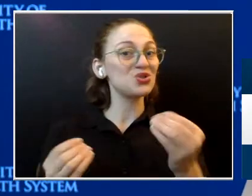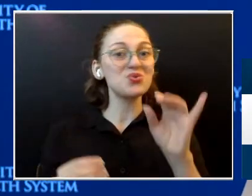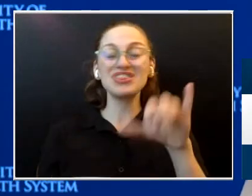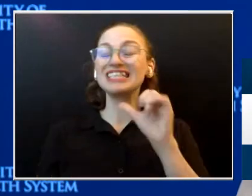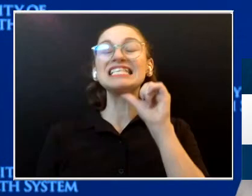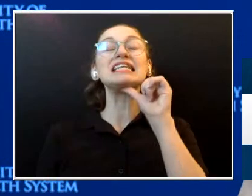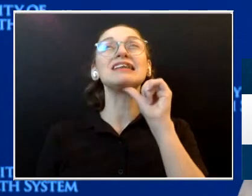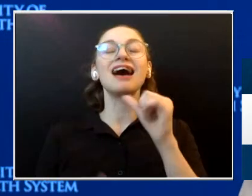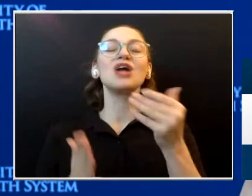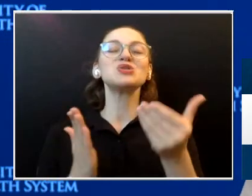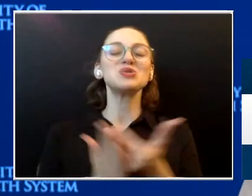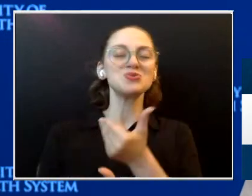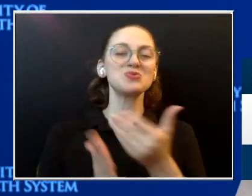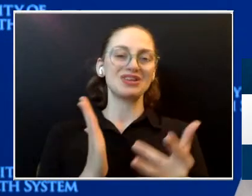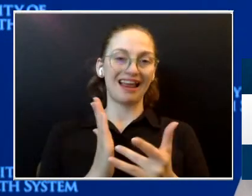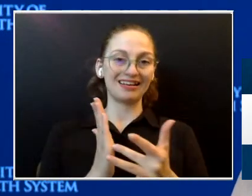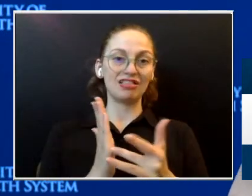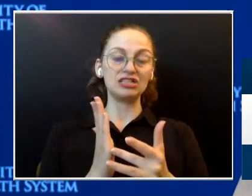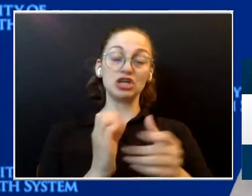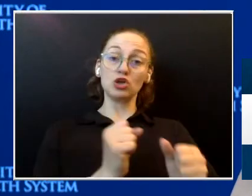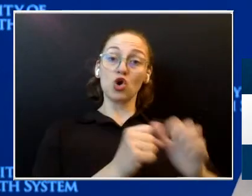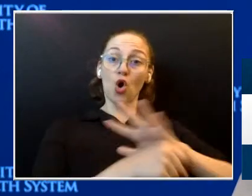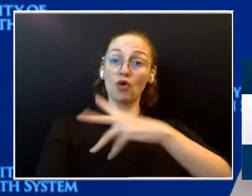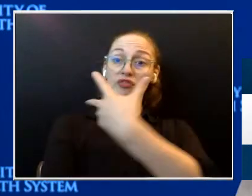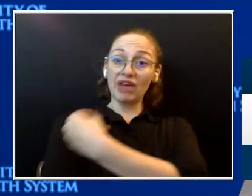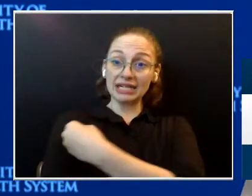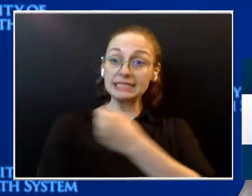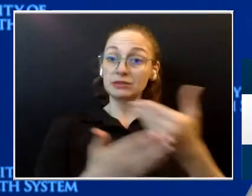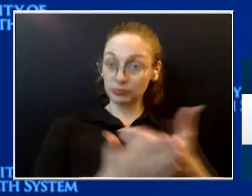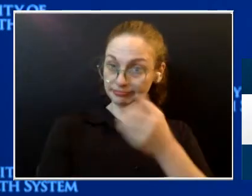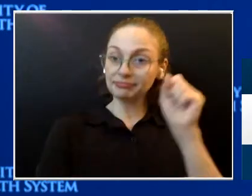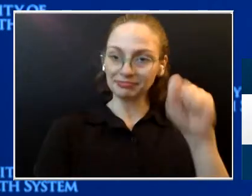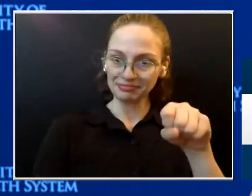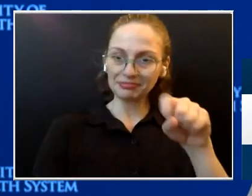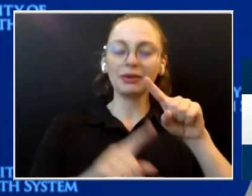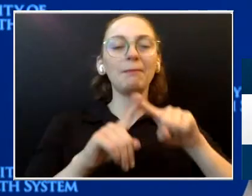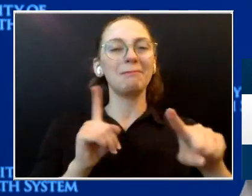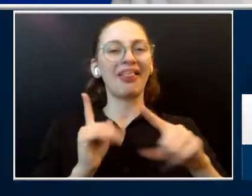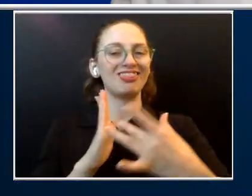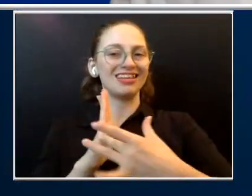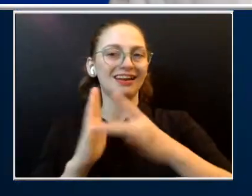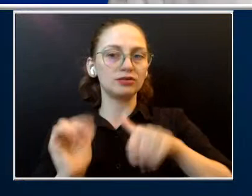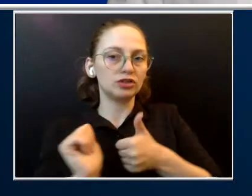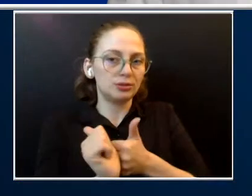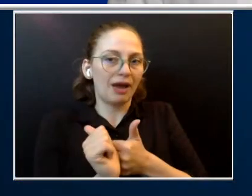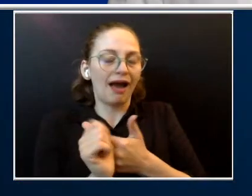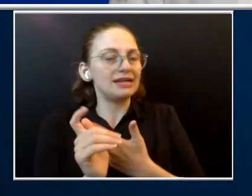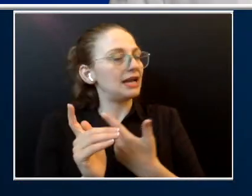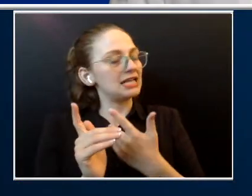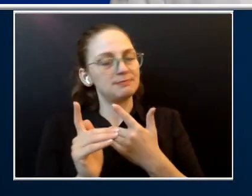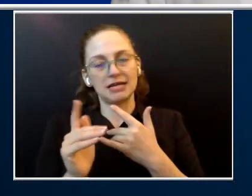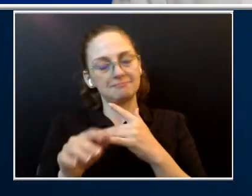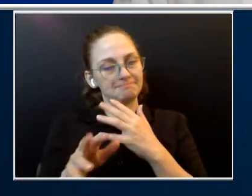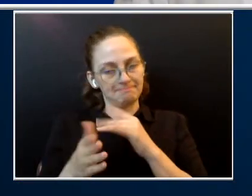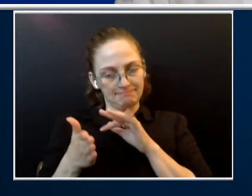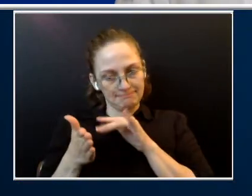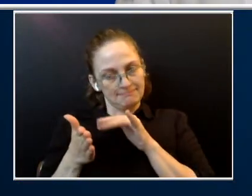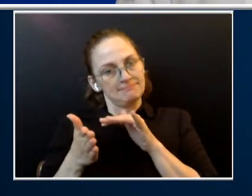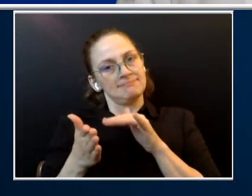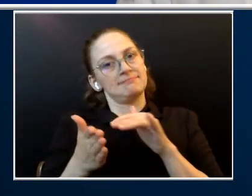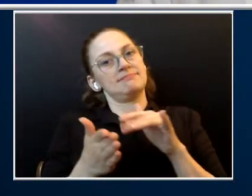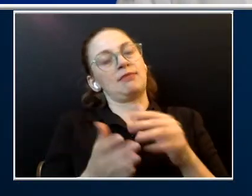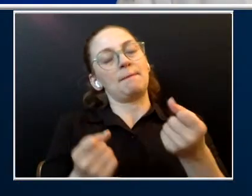new, yes, but the technology is built upon decades of research. So. Yeah, and also to say, I think the FDA or